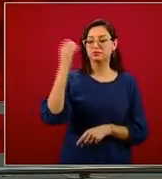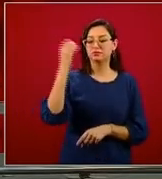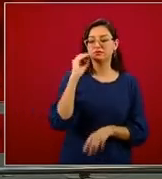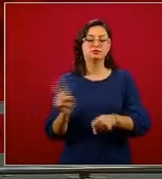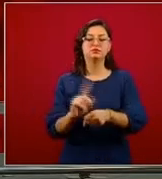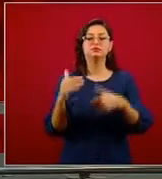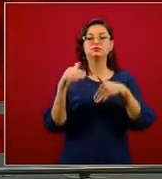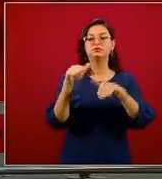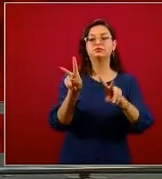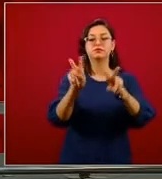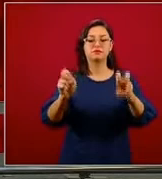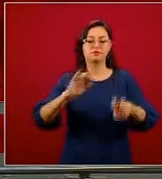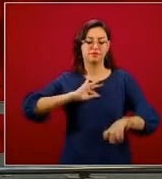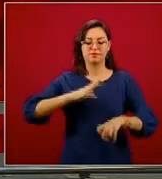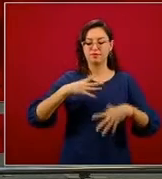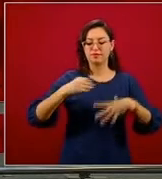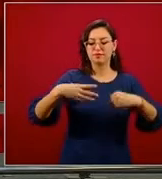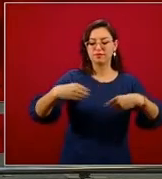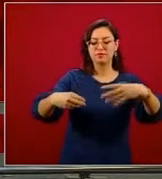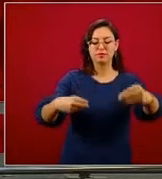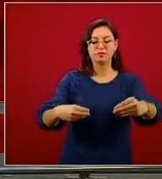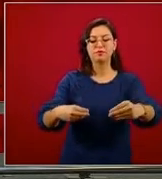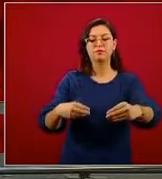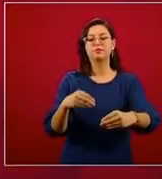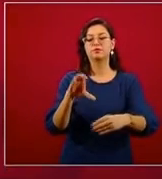Ay, Dios mío, no me llega.